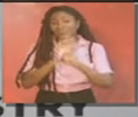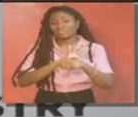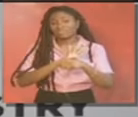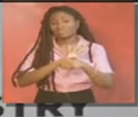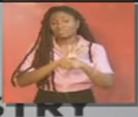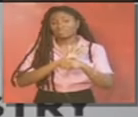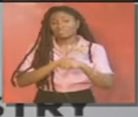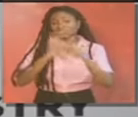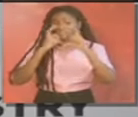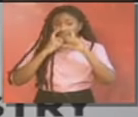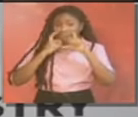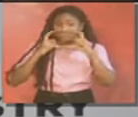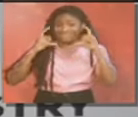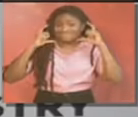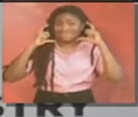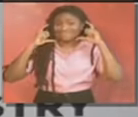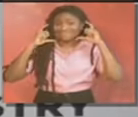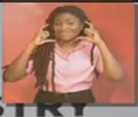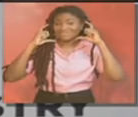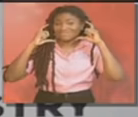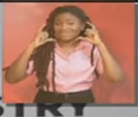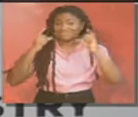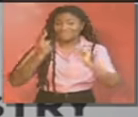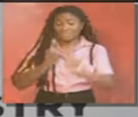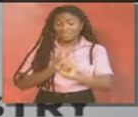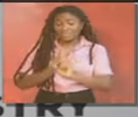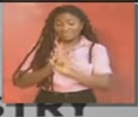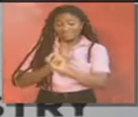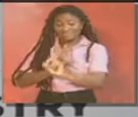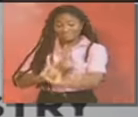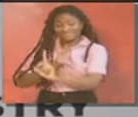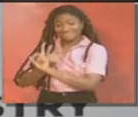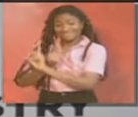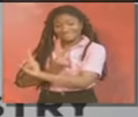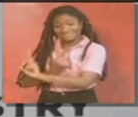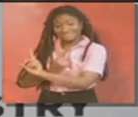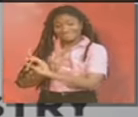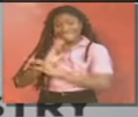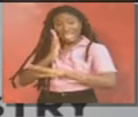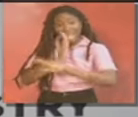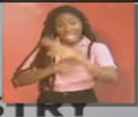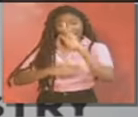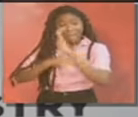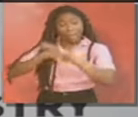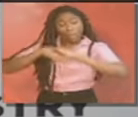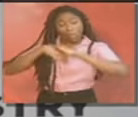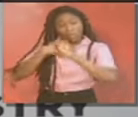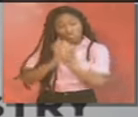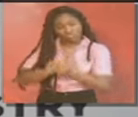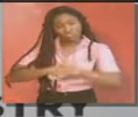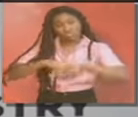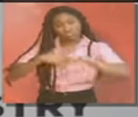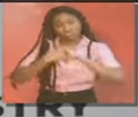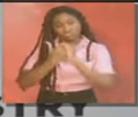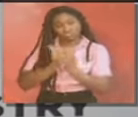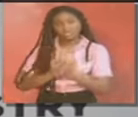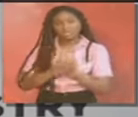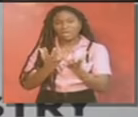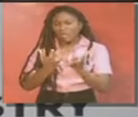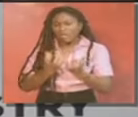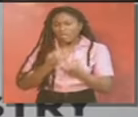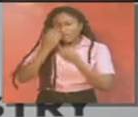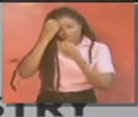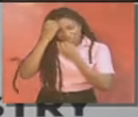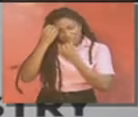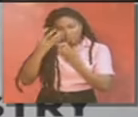W's: wear your mask, watch your distance, and wash your hands. I'd like to also provide an update on the